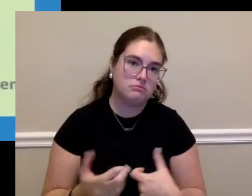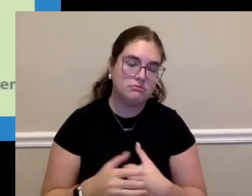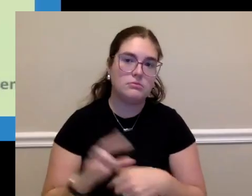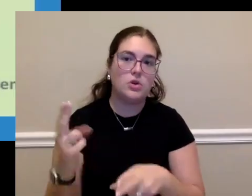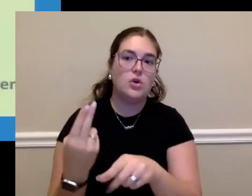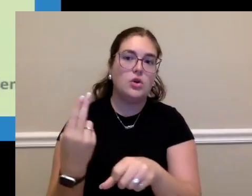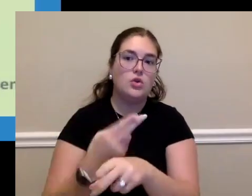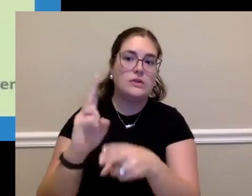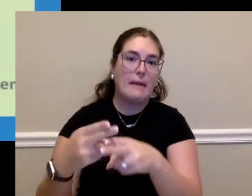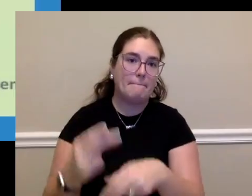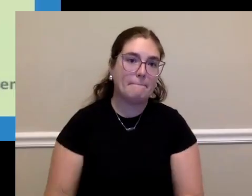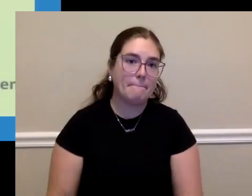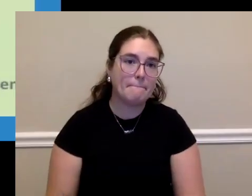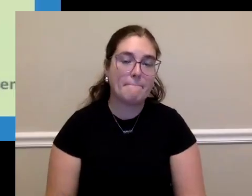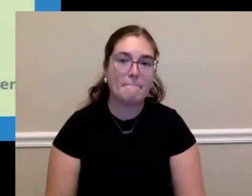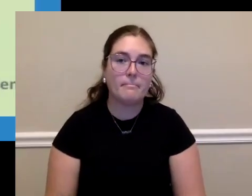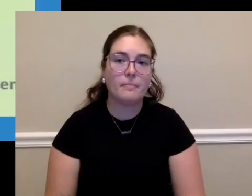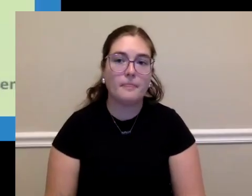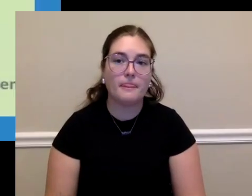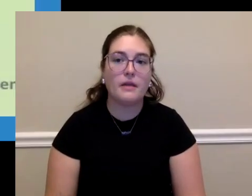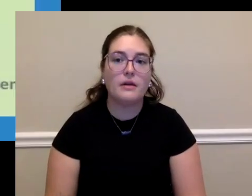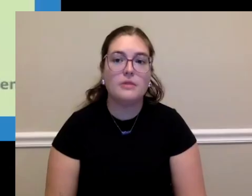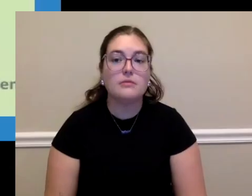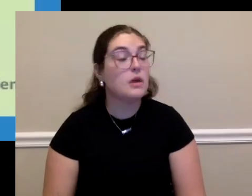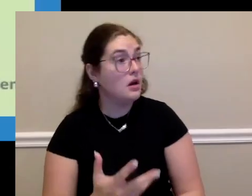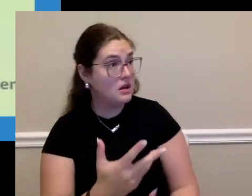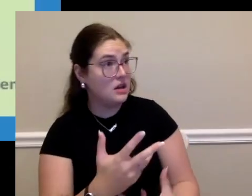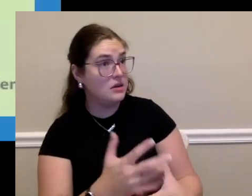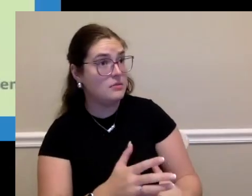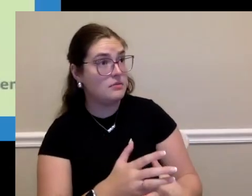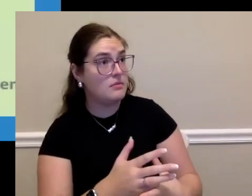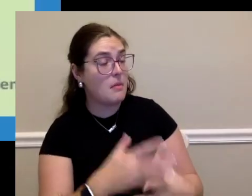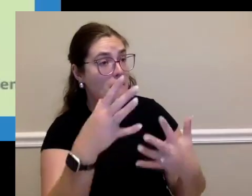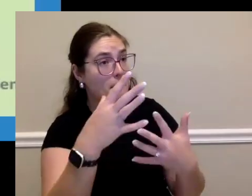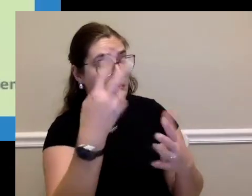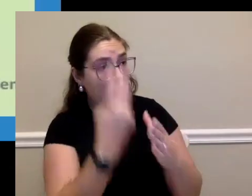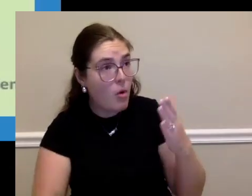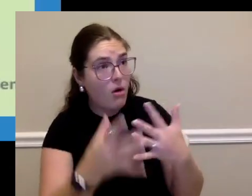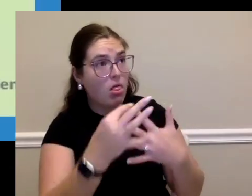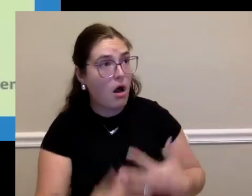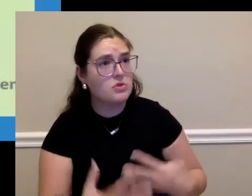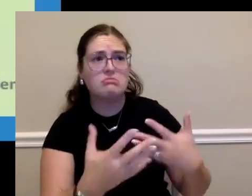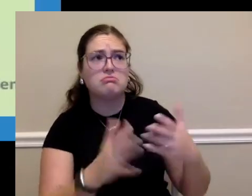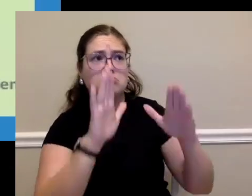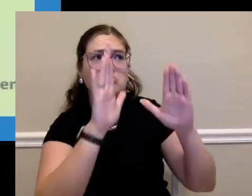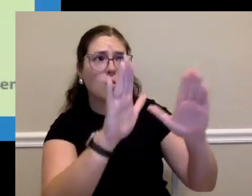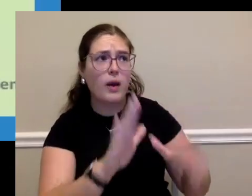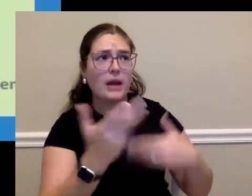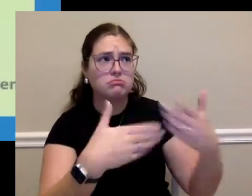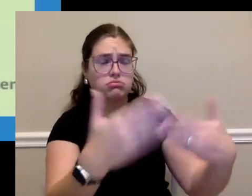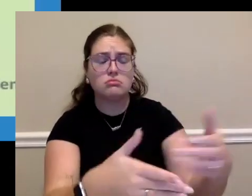You know what? Great. Both alternatives work really well, Mateo. I really like that.